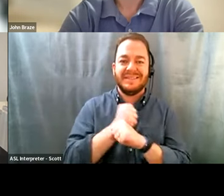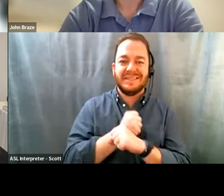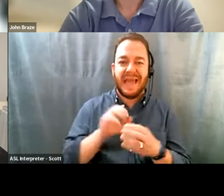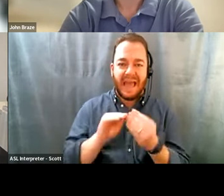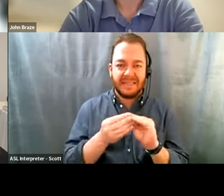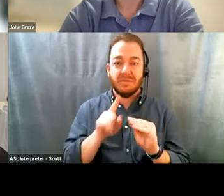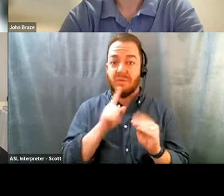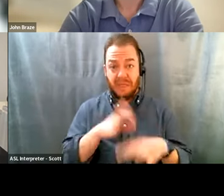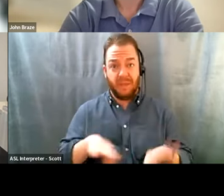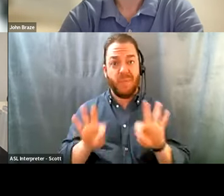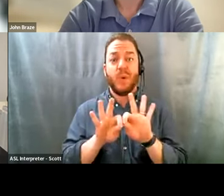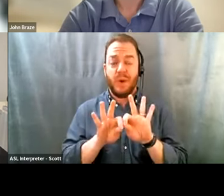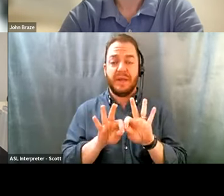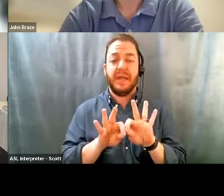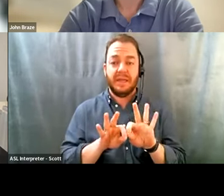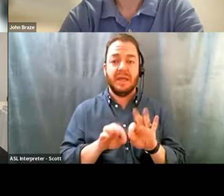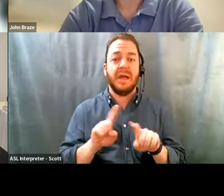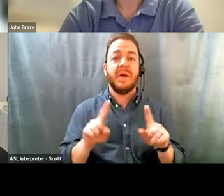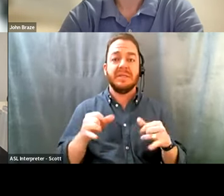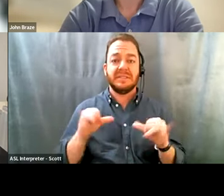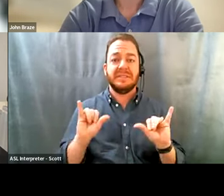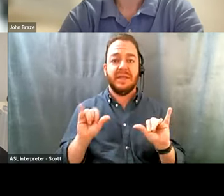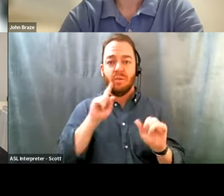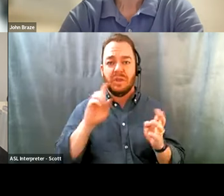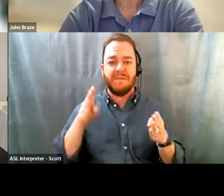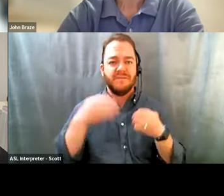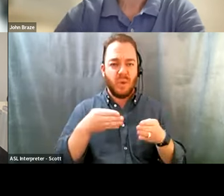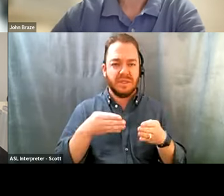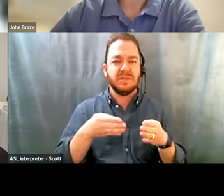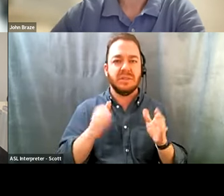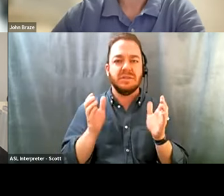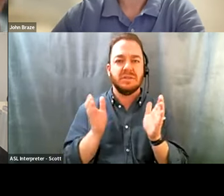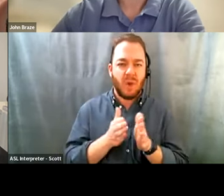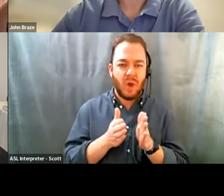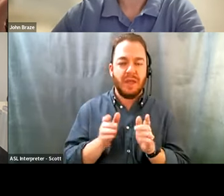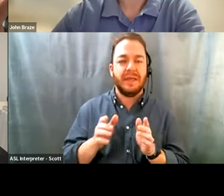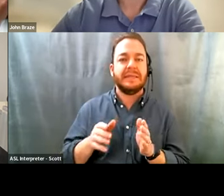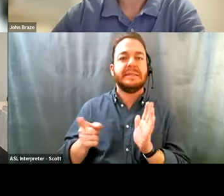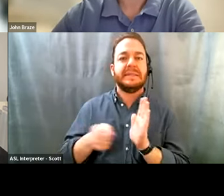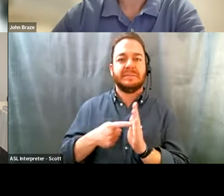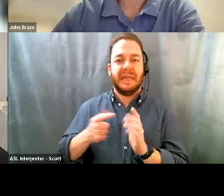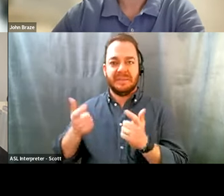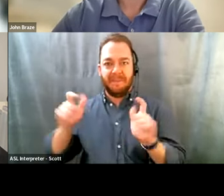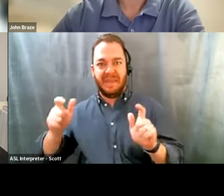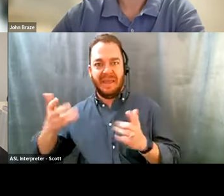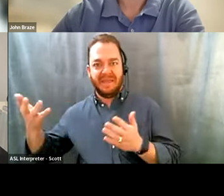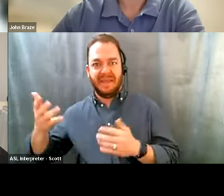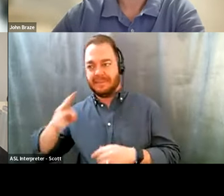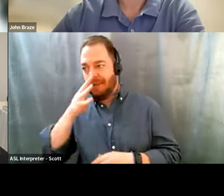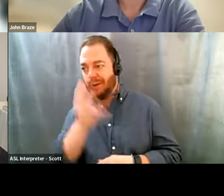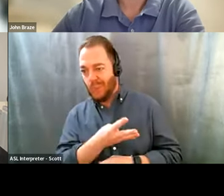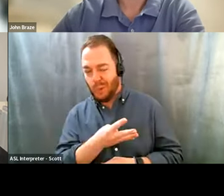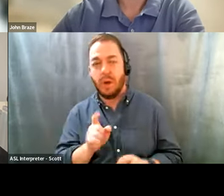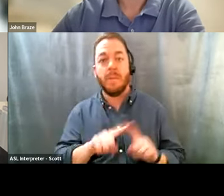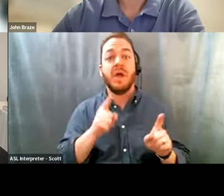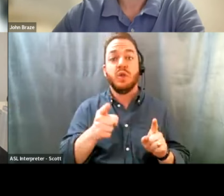important, but it's still very focused and small. And sometimes that gets ignored by the big. And so, if you